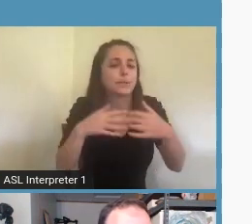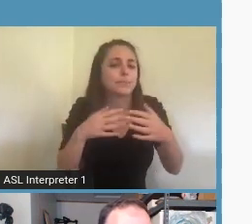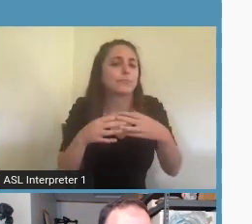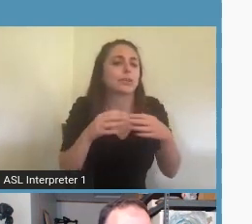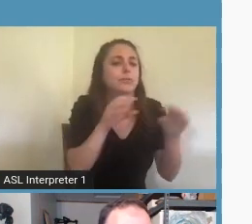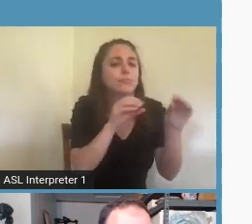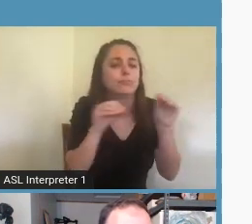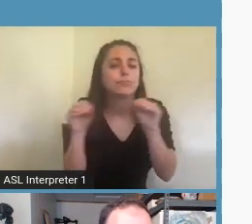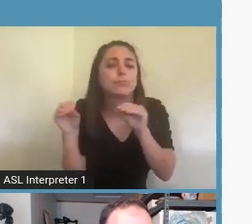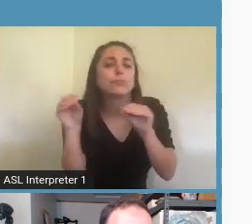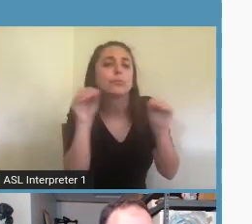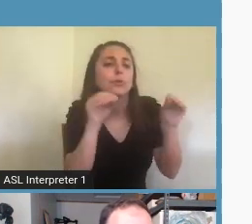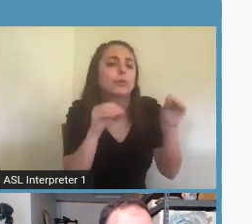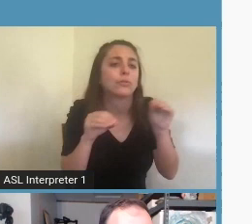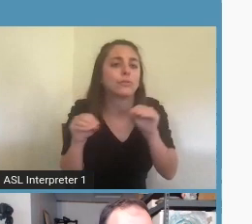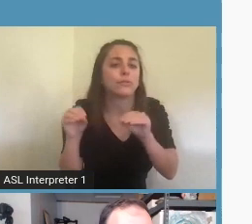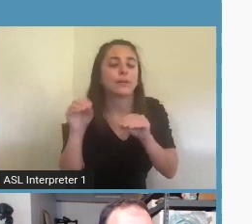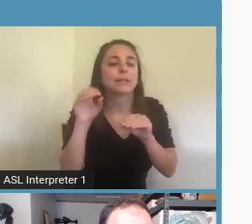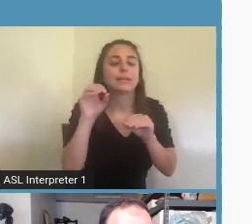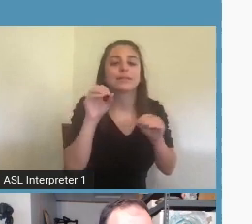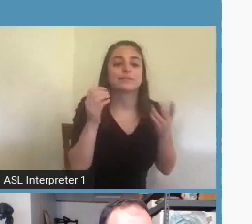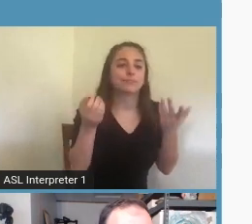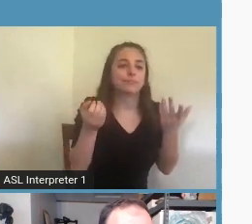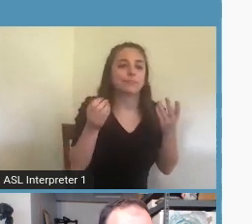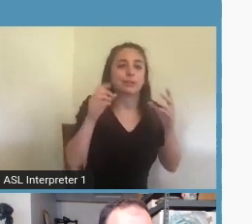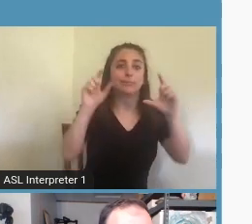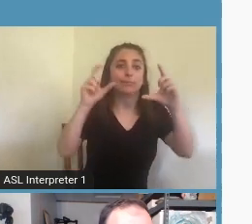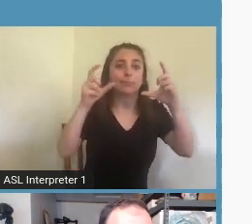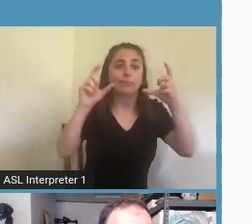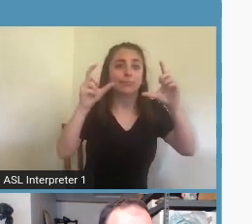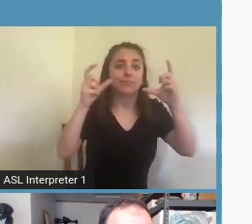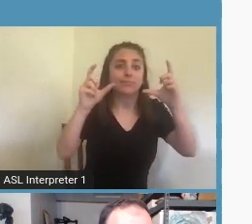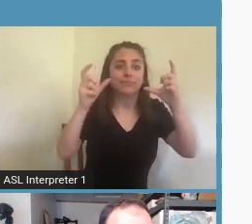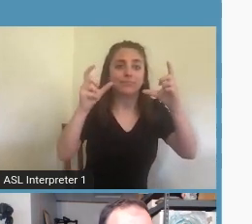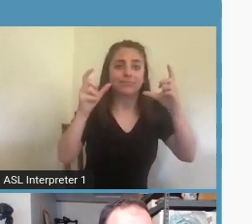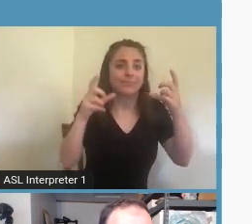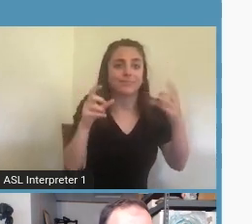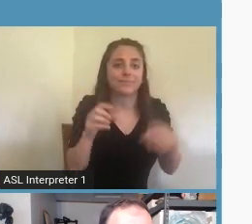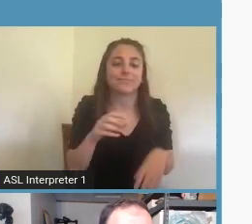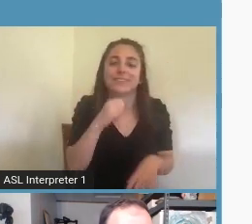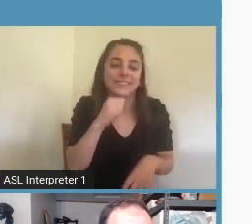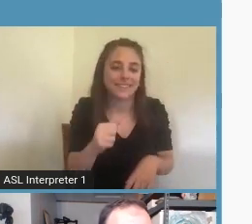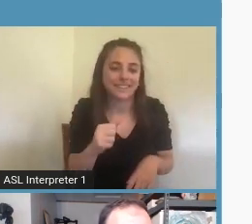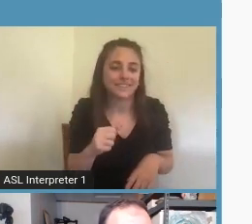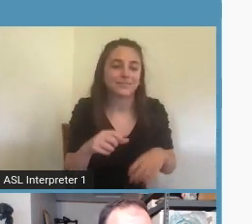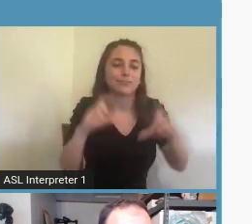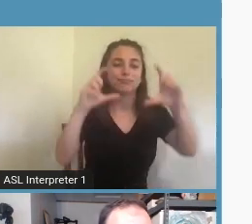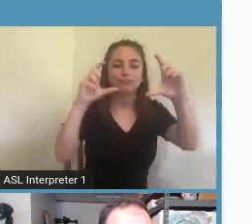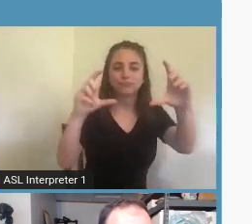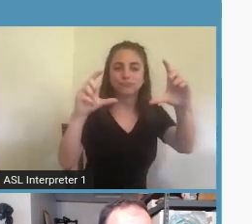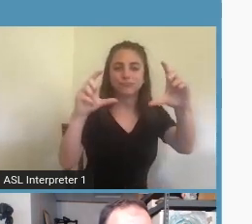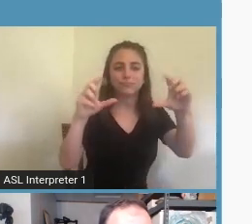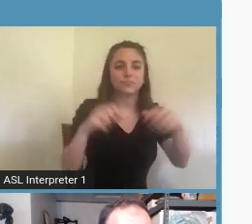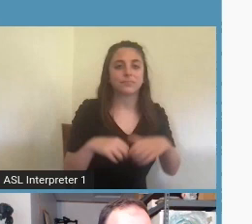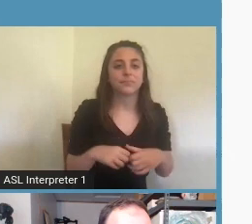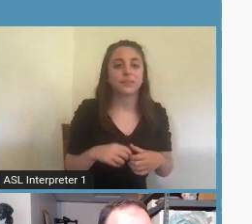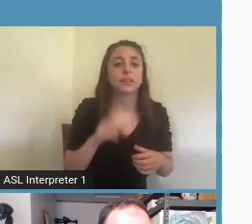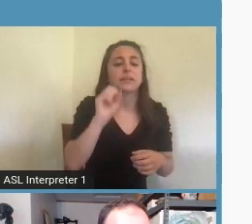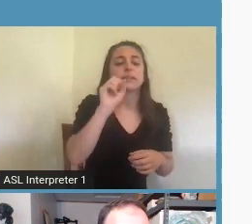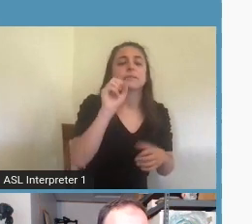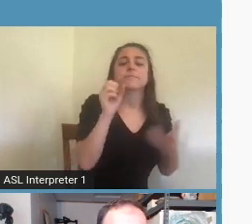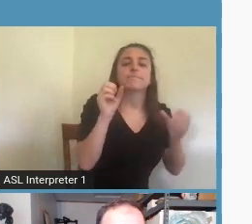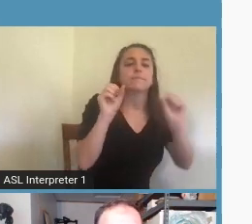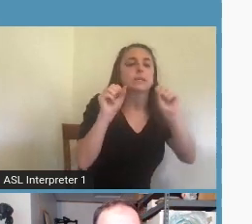holds a steady shot. So that's basically what a gimbal is. I can turn it, I can tilt it up or